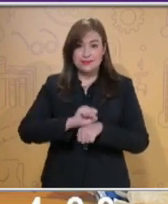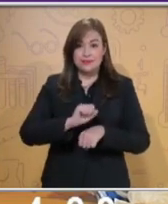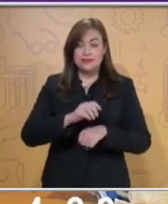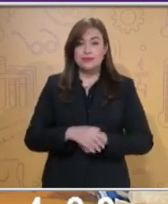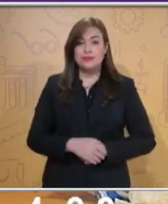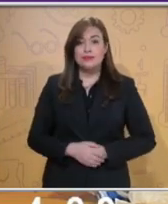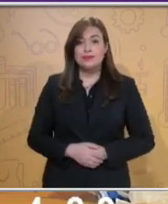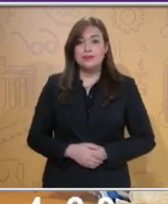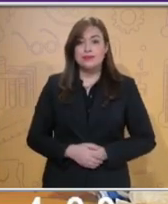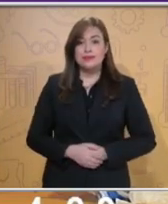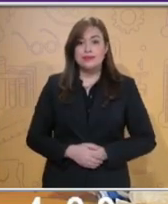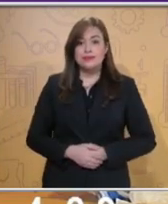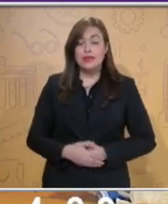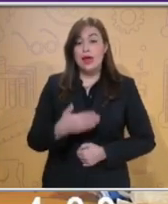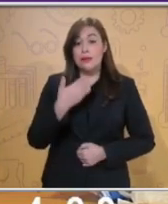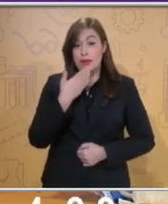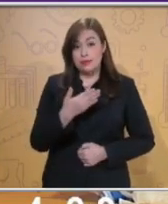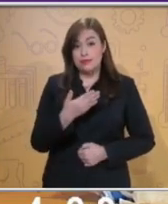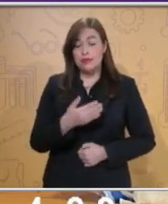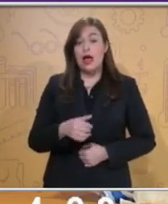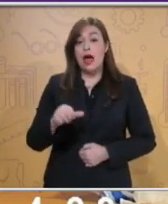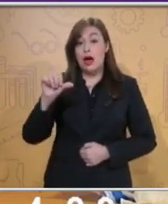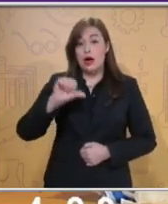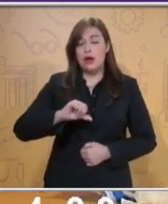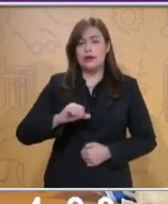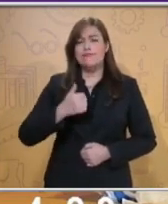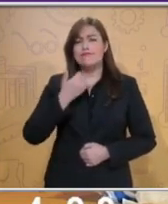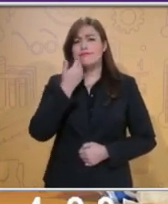today I would like to begin